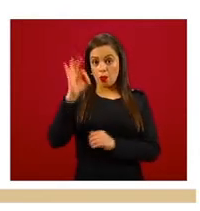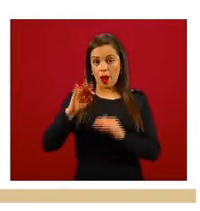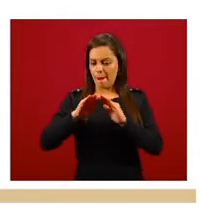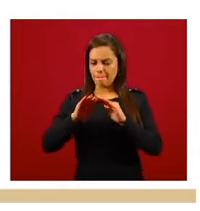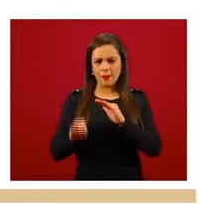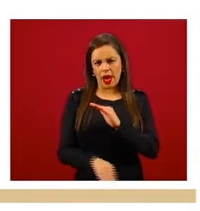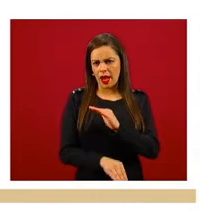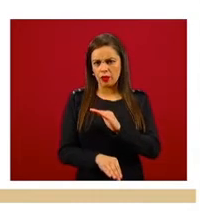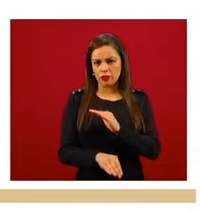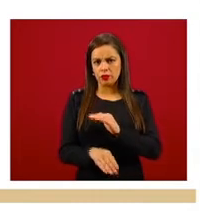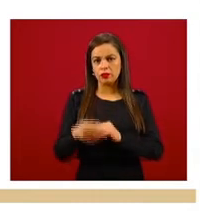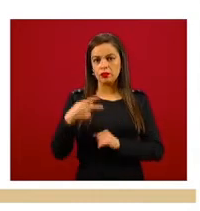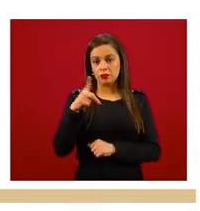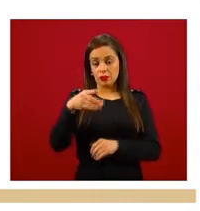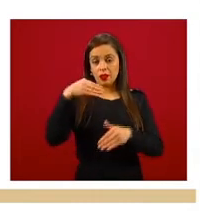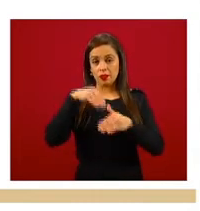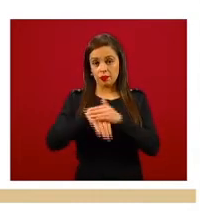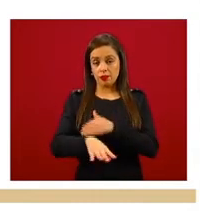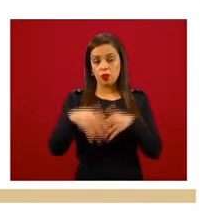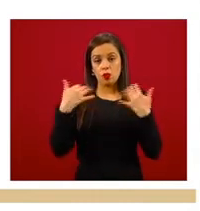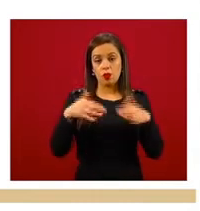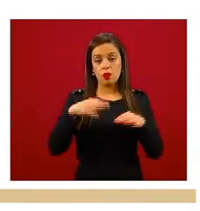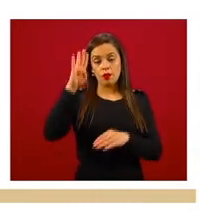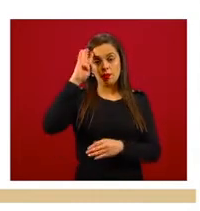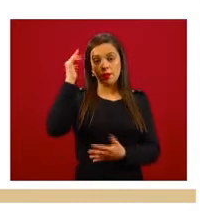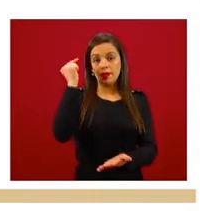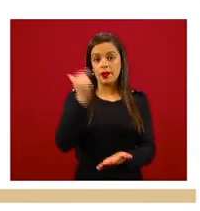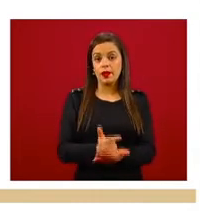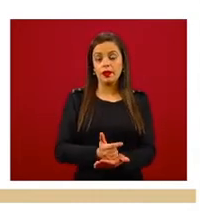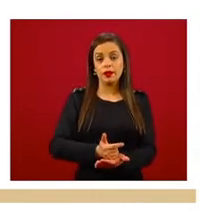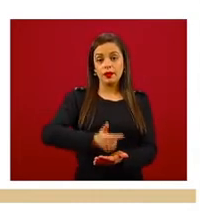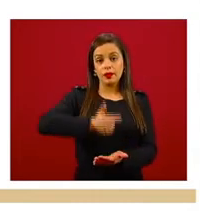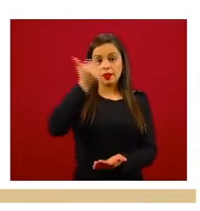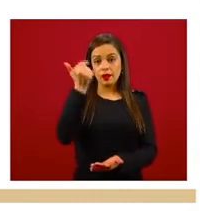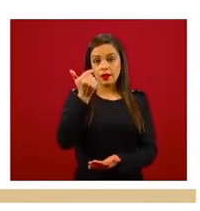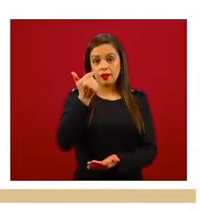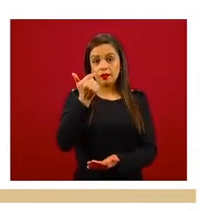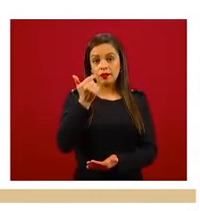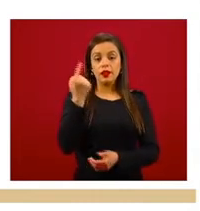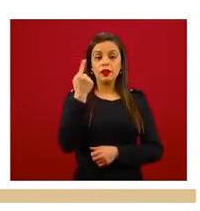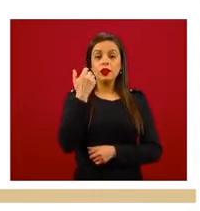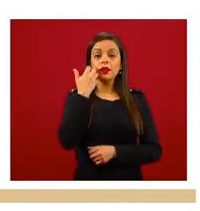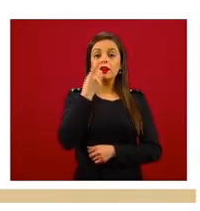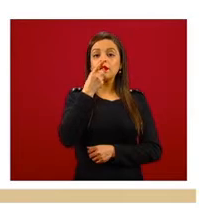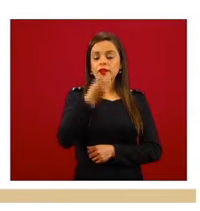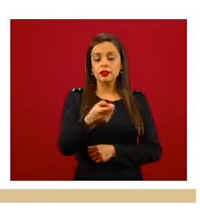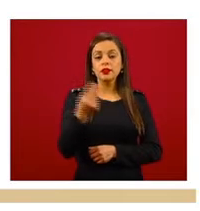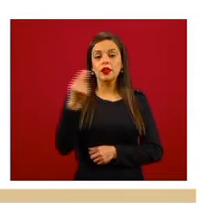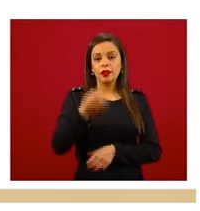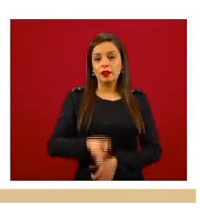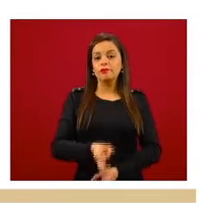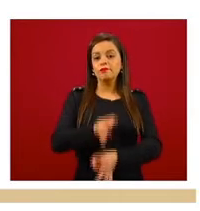than 1% had to have a ventilator and entering into the ICU.